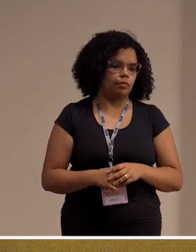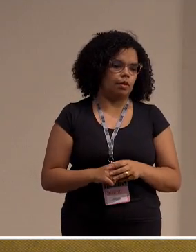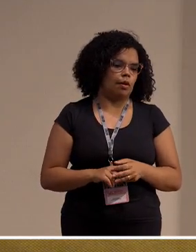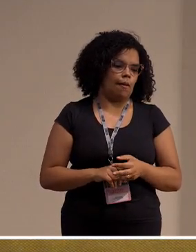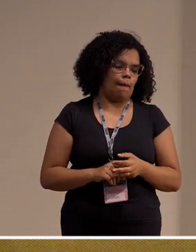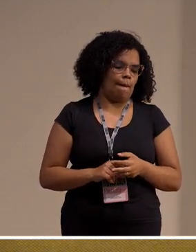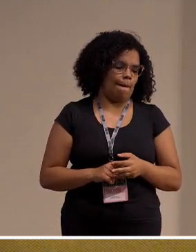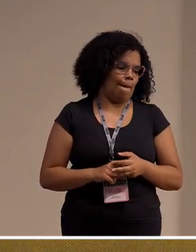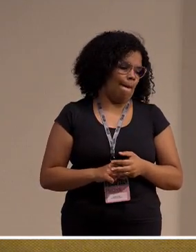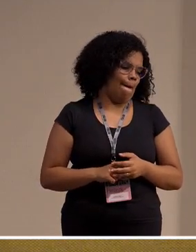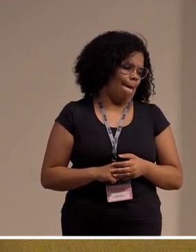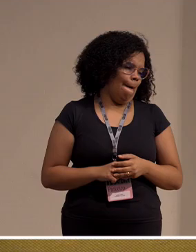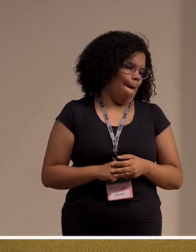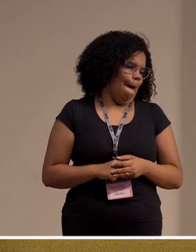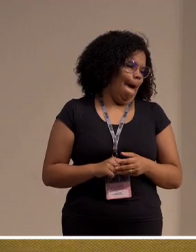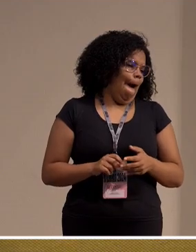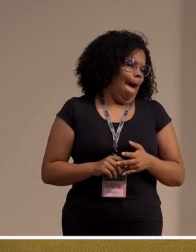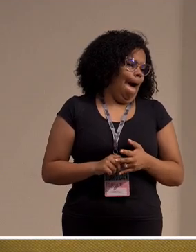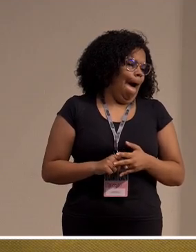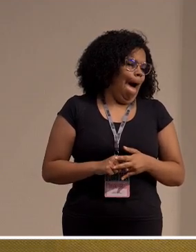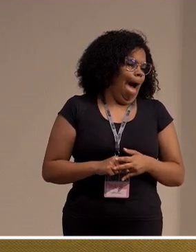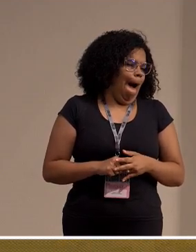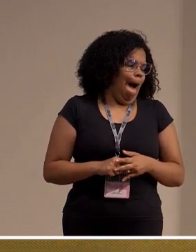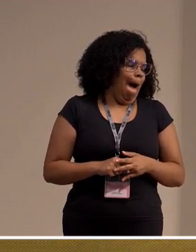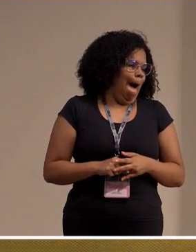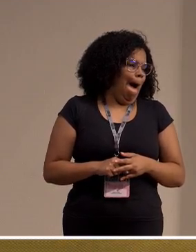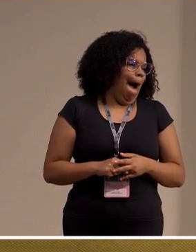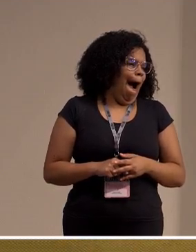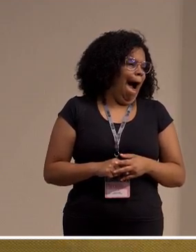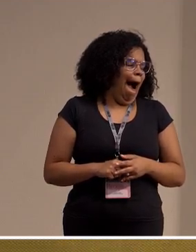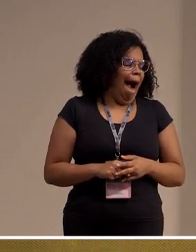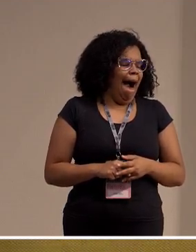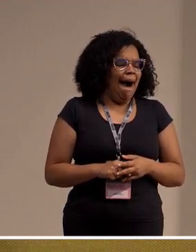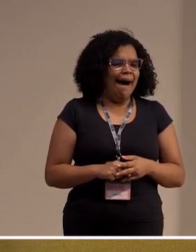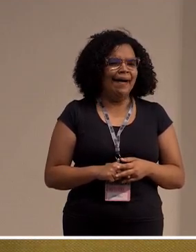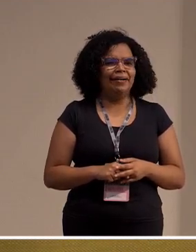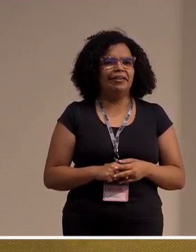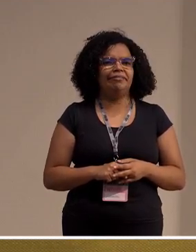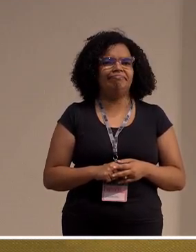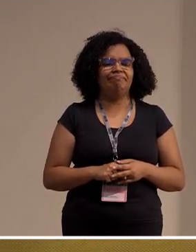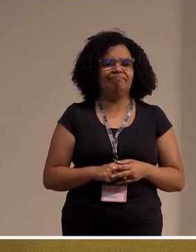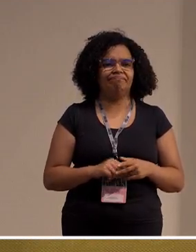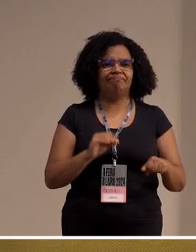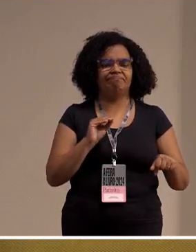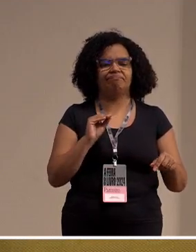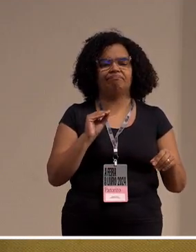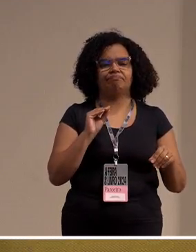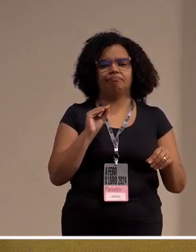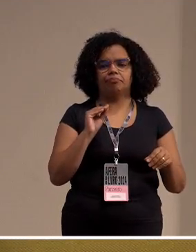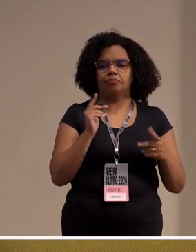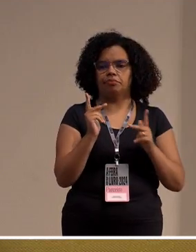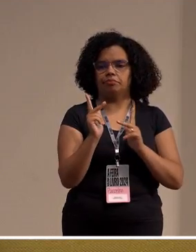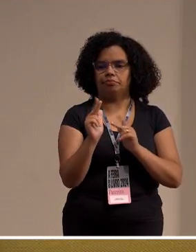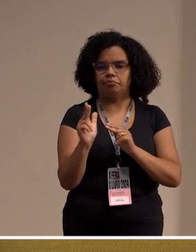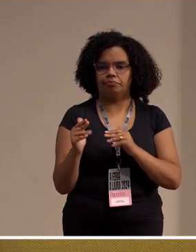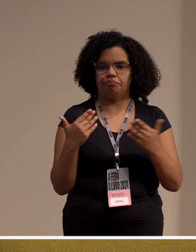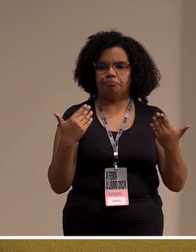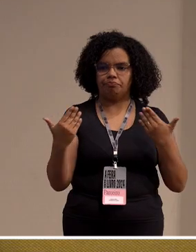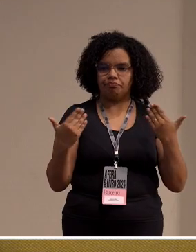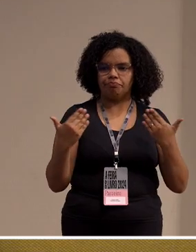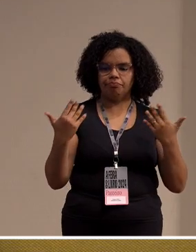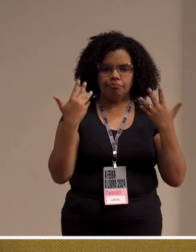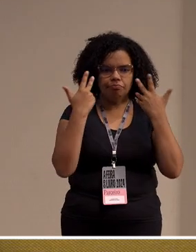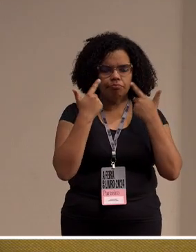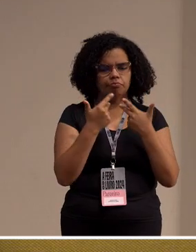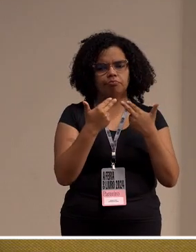if you're being considered an animal and held as an animal, but you have these very human feelings, what do you do with that? And that's what I wanted to